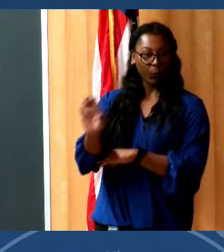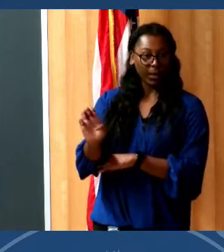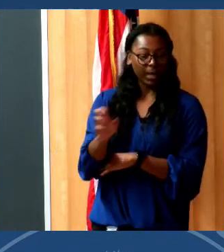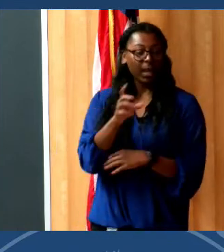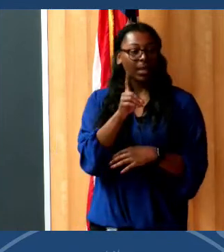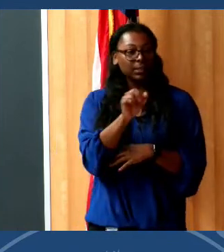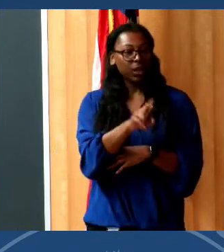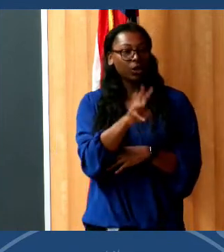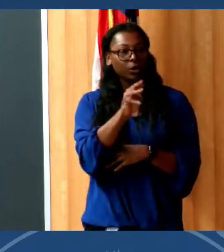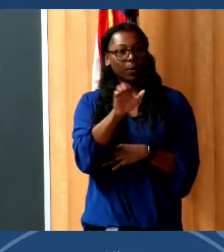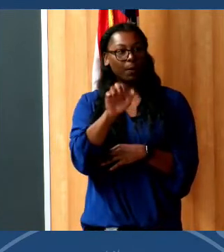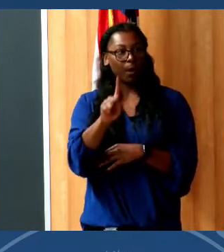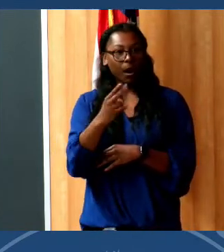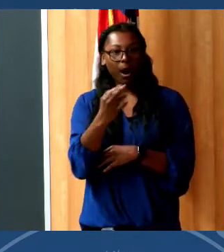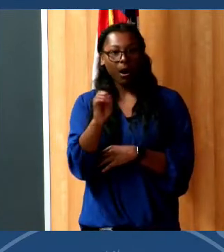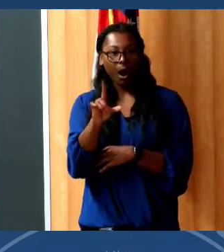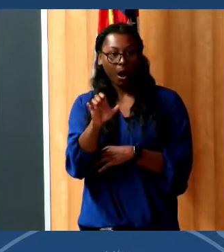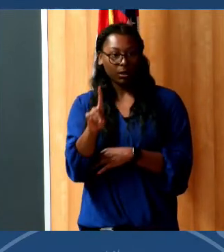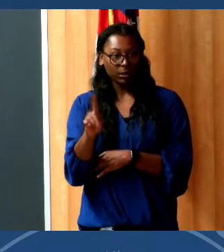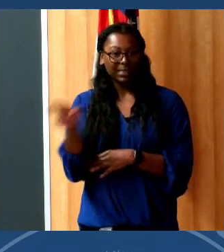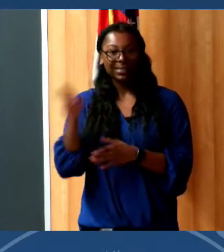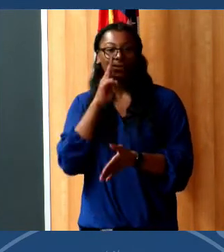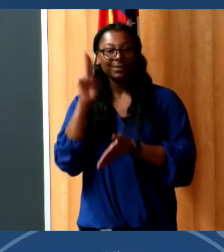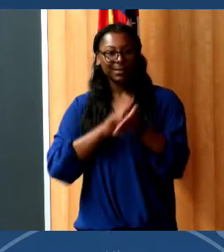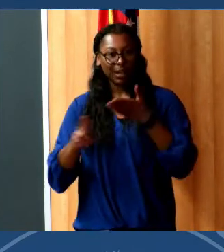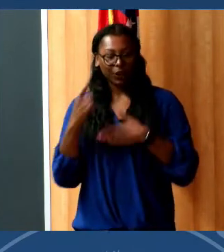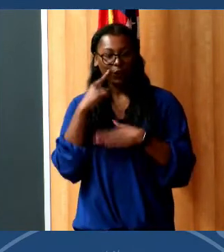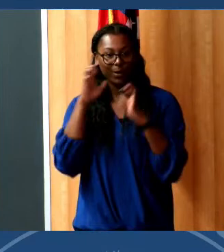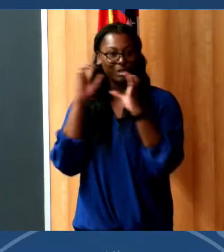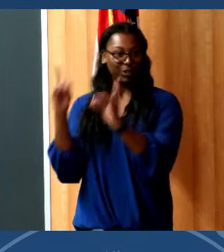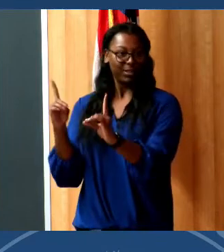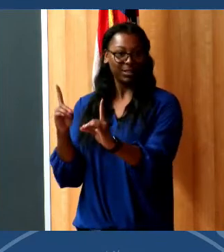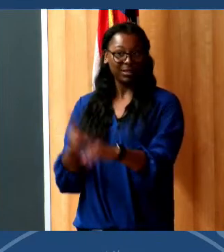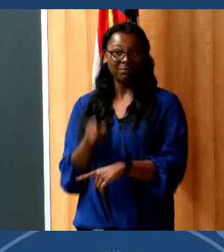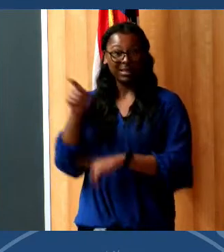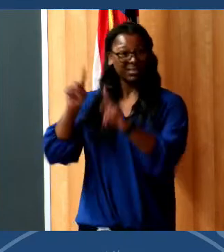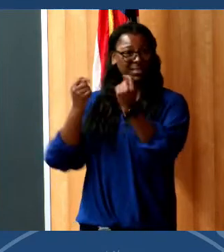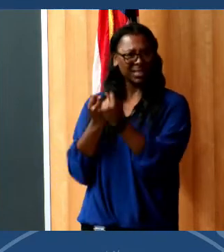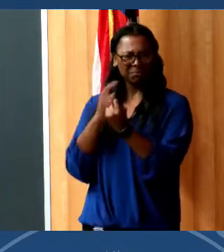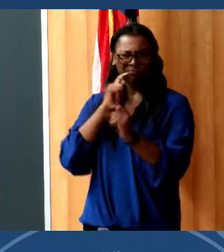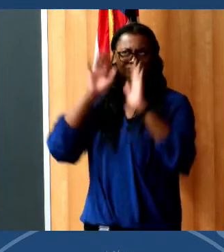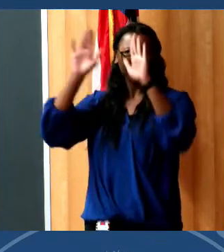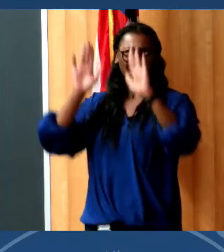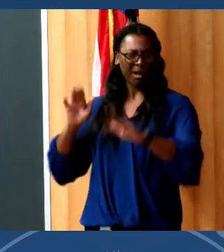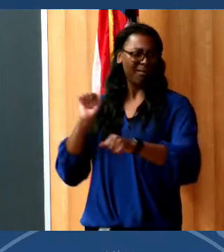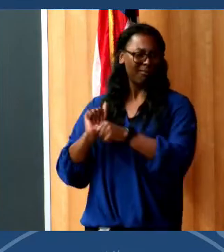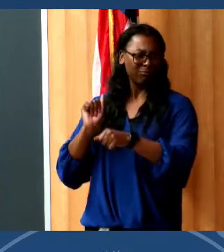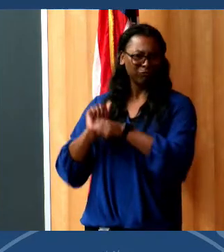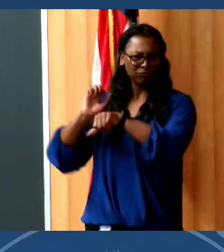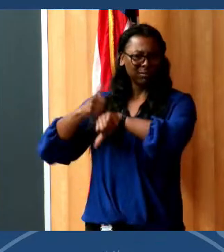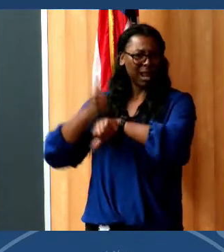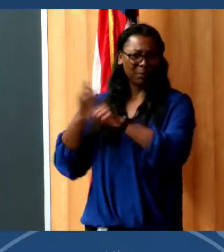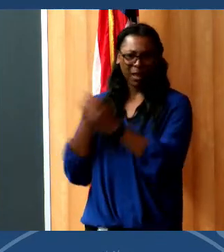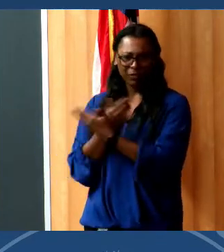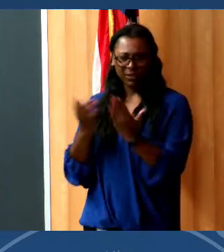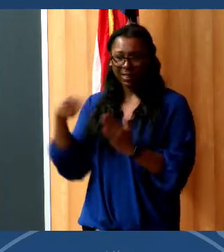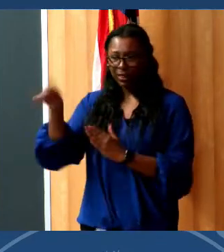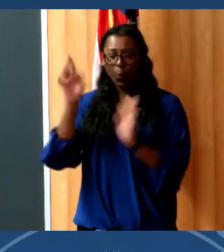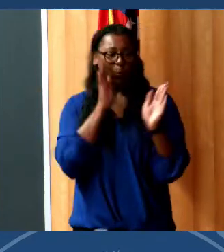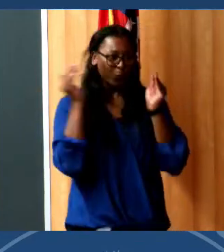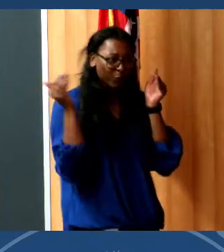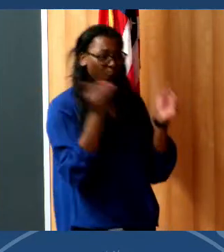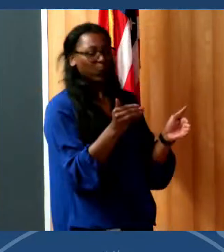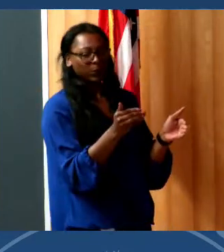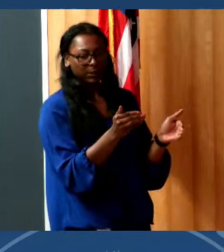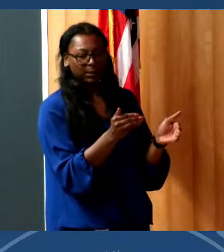Mark Holodick is the Secretary of Education. His team is doing an incredible job with a real focus on making